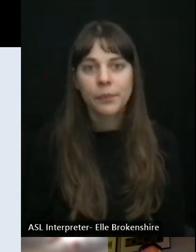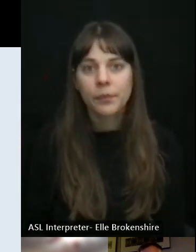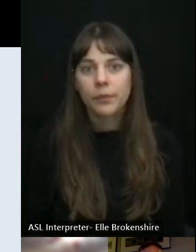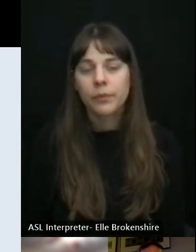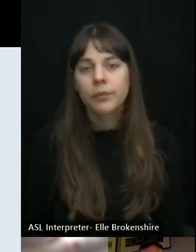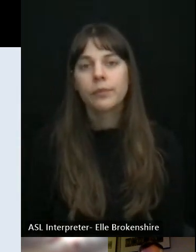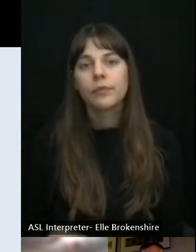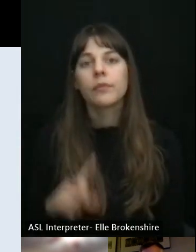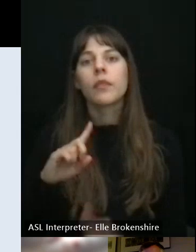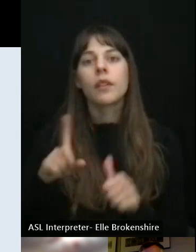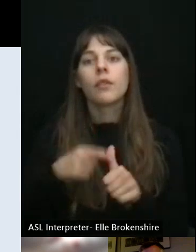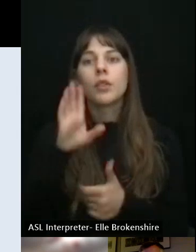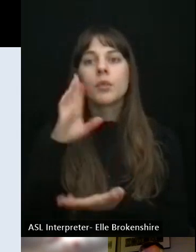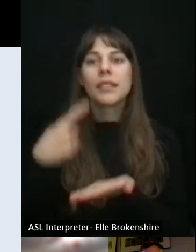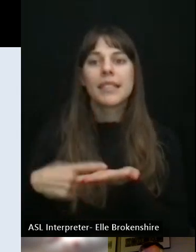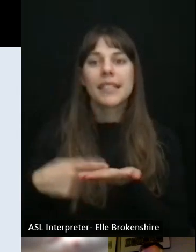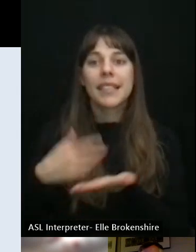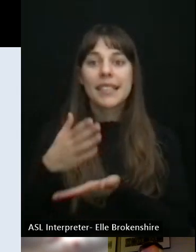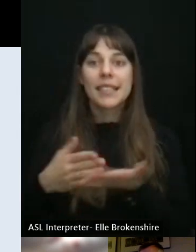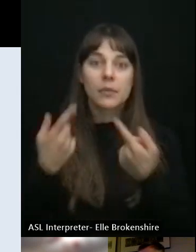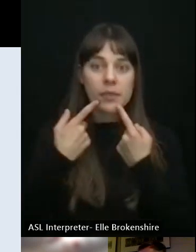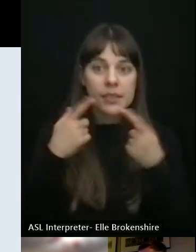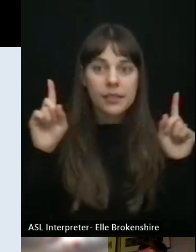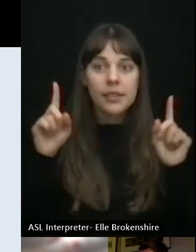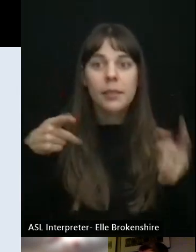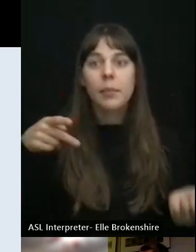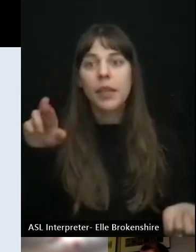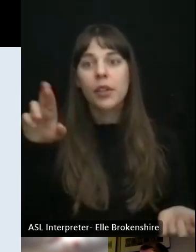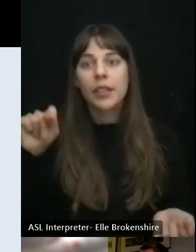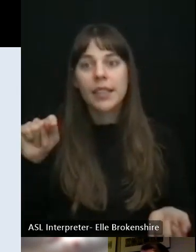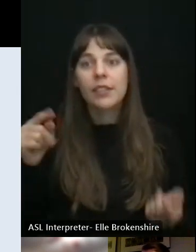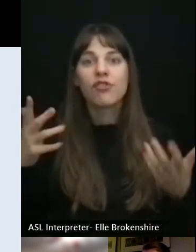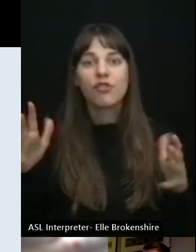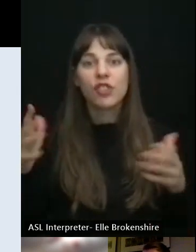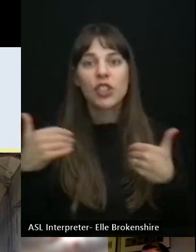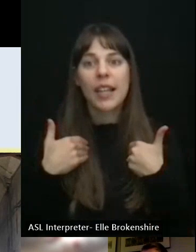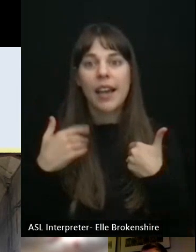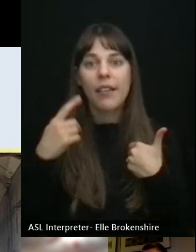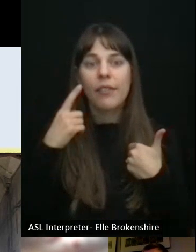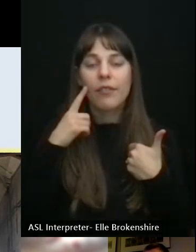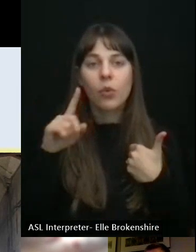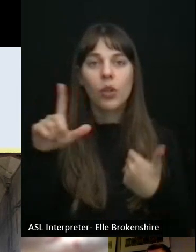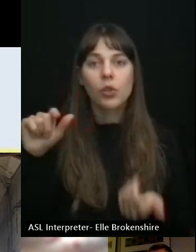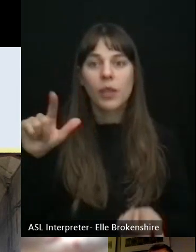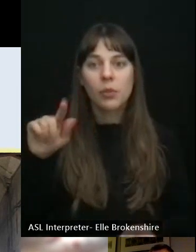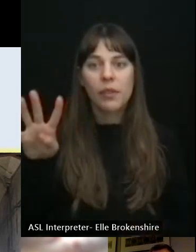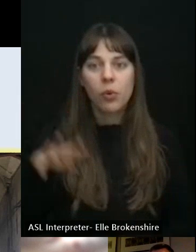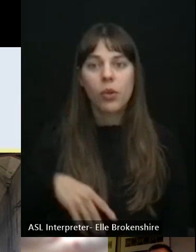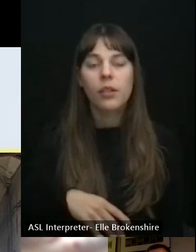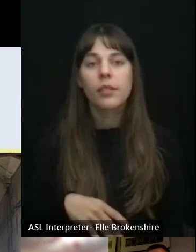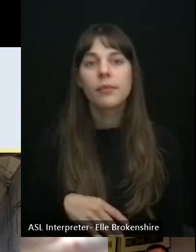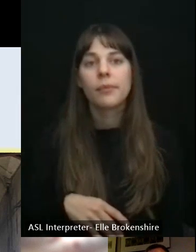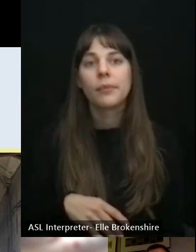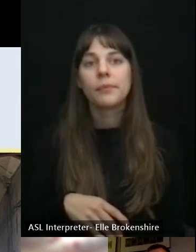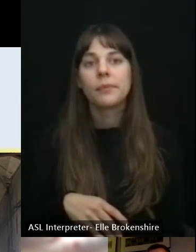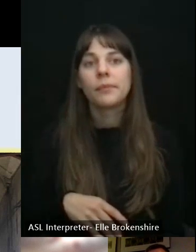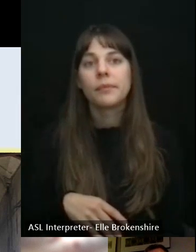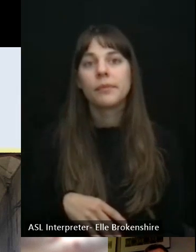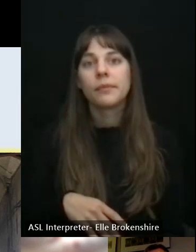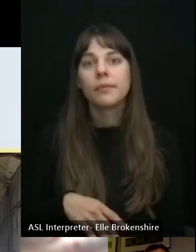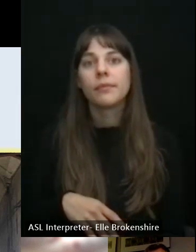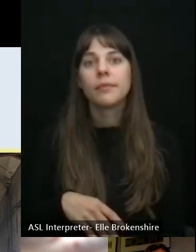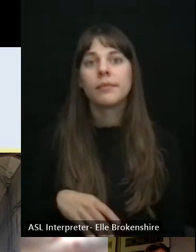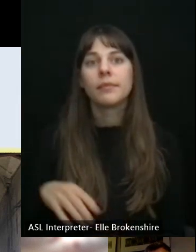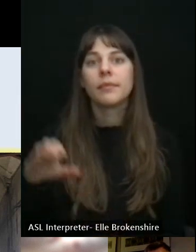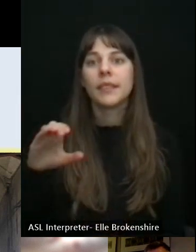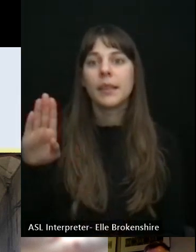So first, we'll talk about some of the accomplishments that PRT had here, some of the projects that we completed here in 2024. So the Central